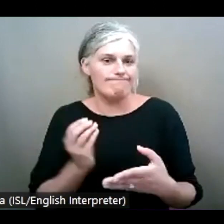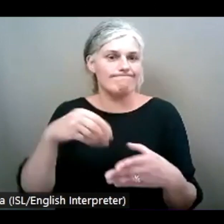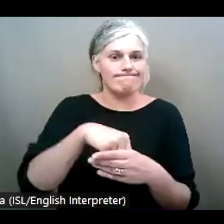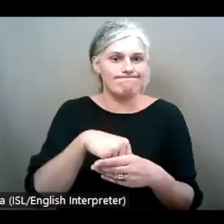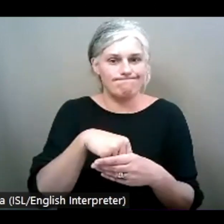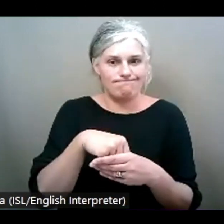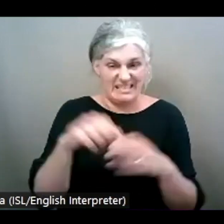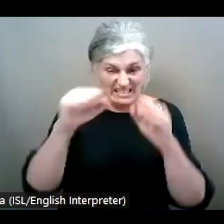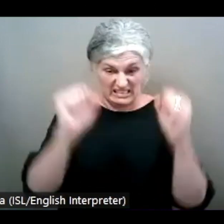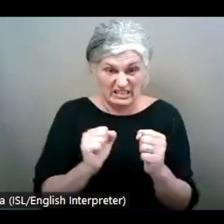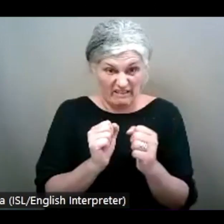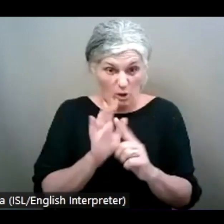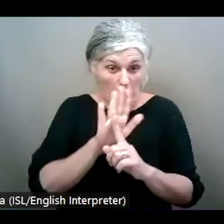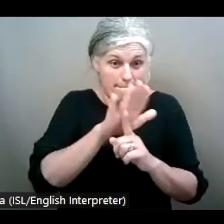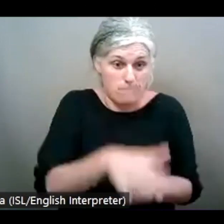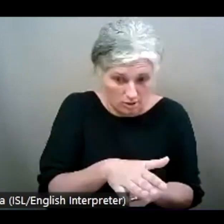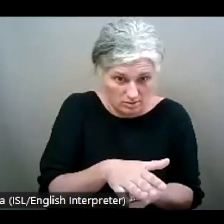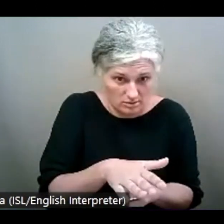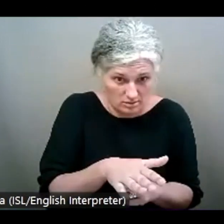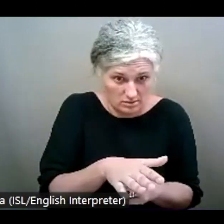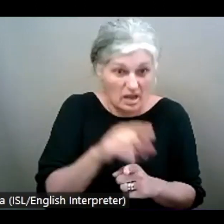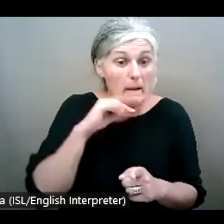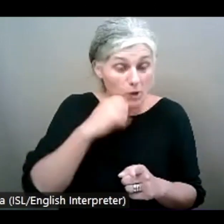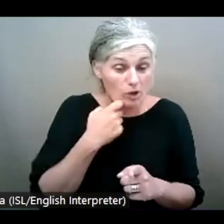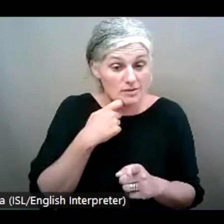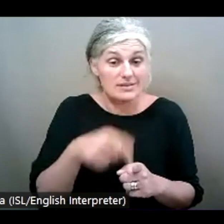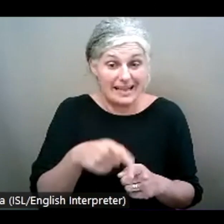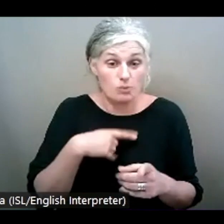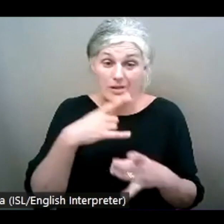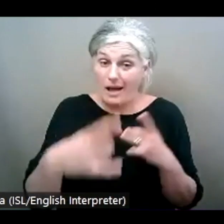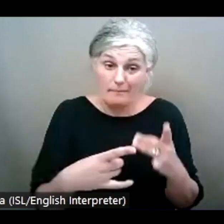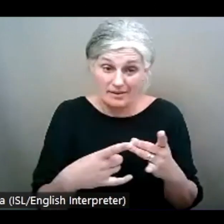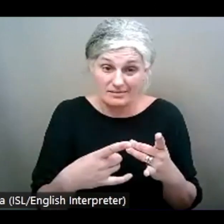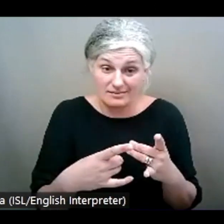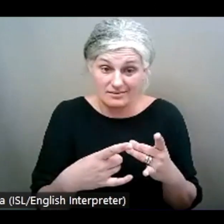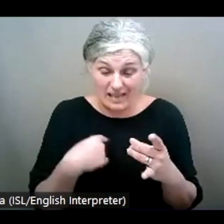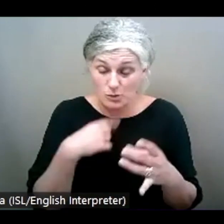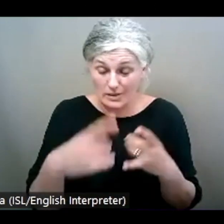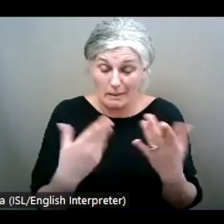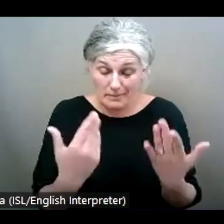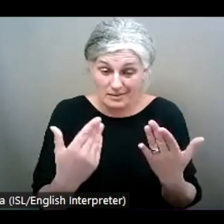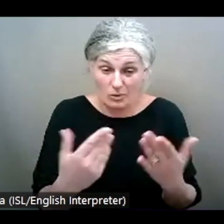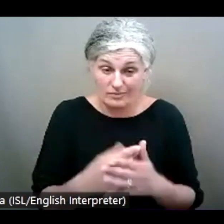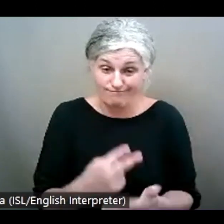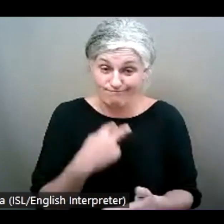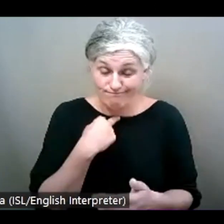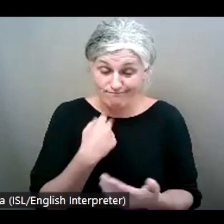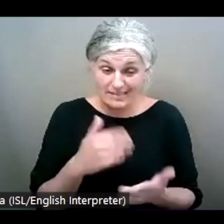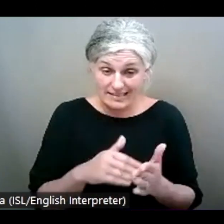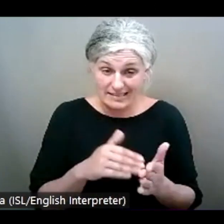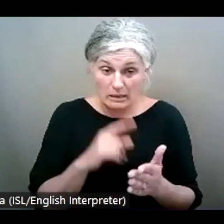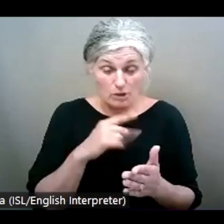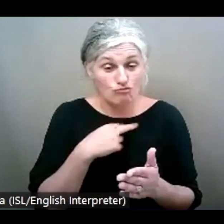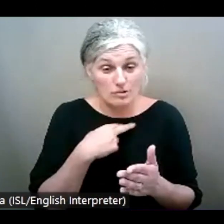oppression, because, let's be blunt here, that's exactly what's going on, unfortunately. And they're